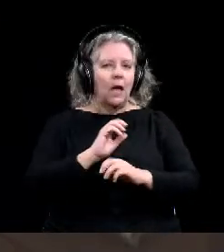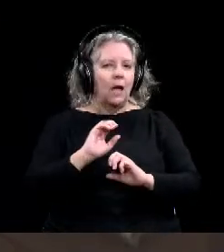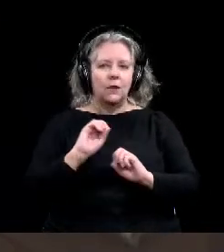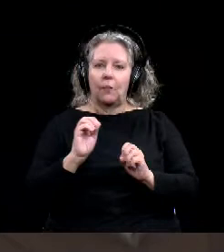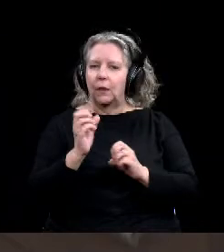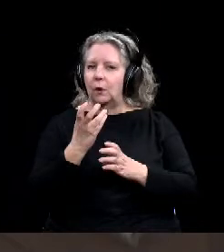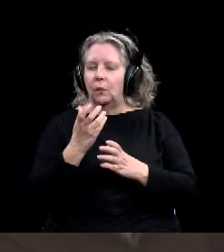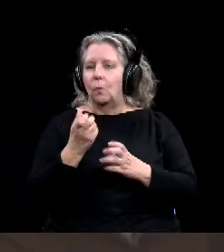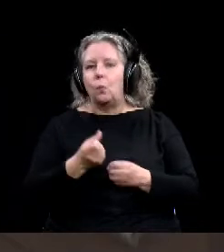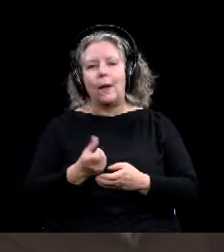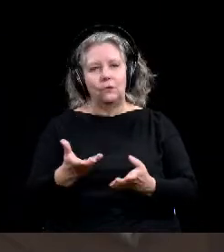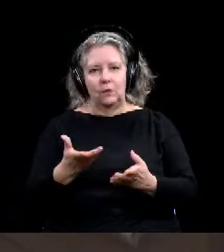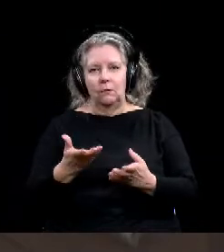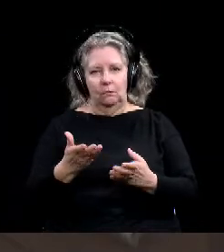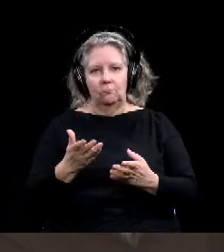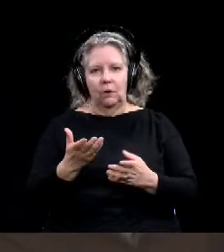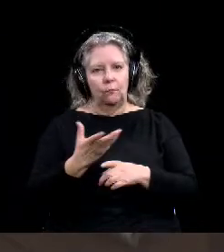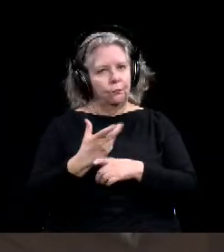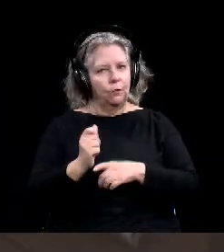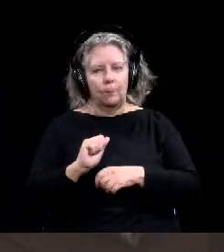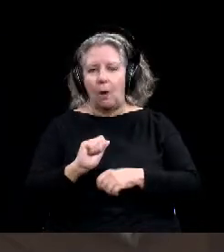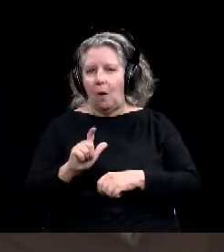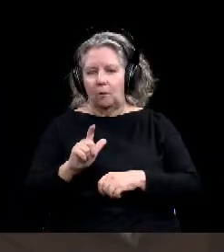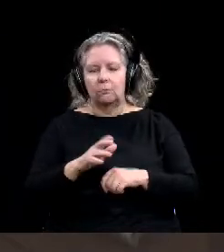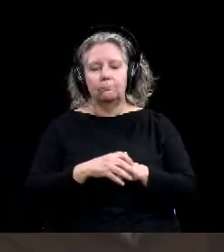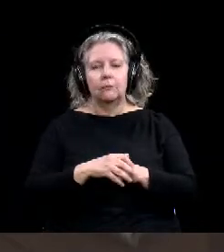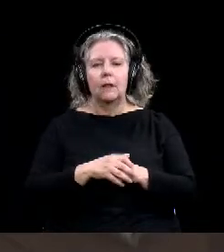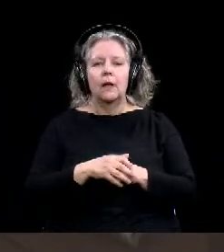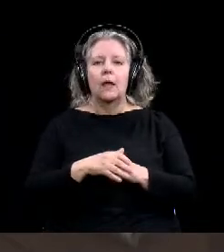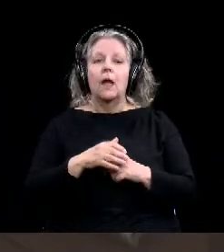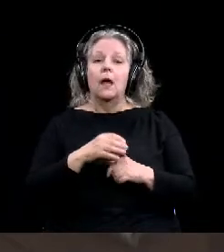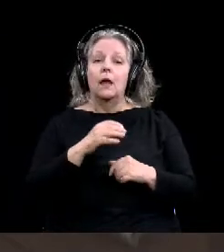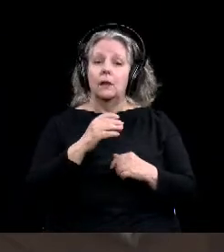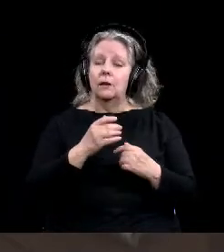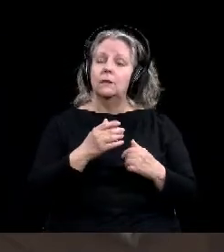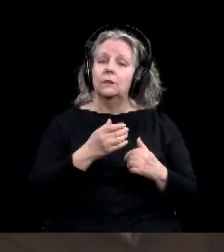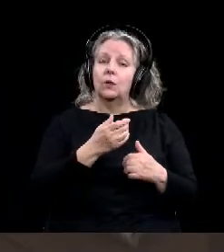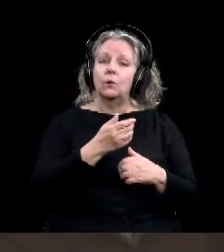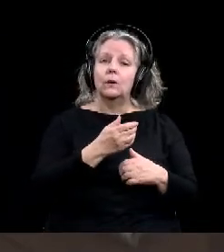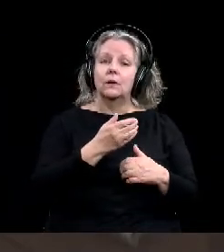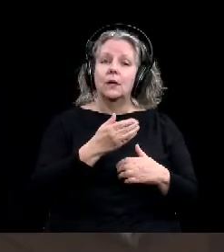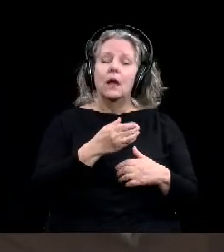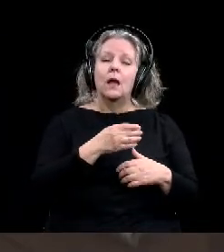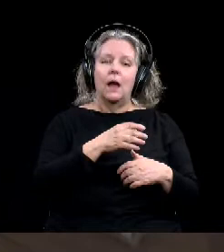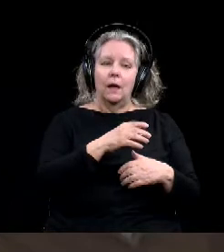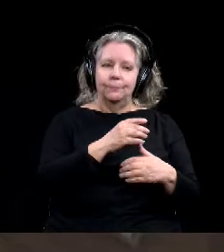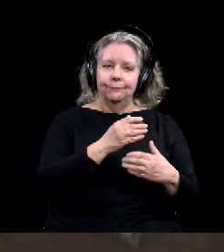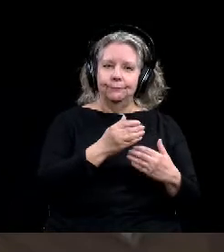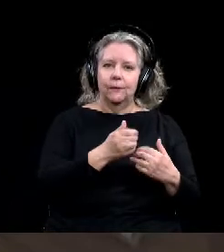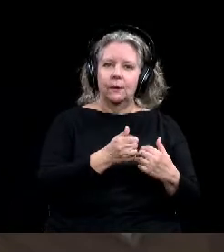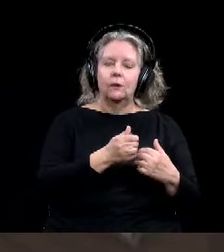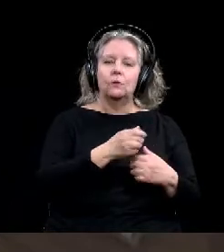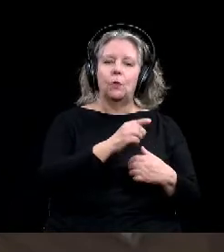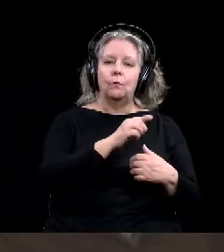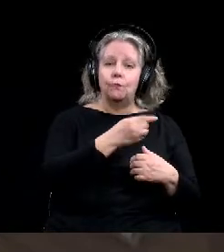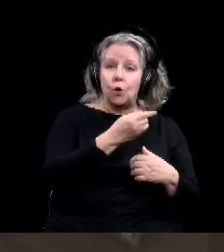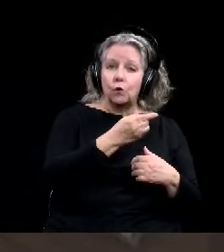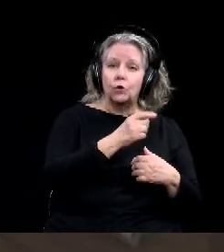another 198 were second doses. At last week's clinic, the patients who were served